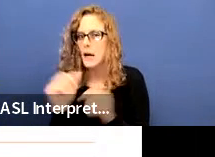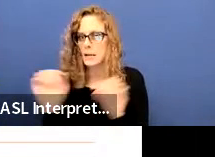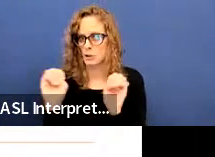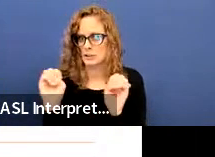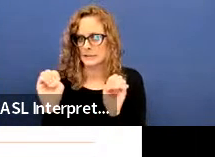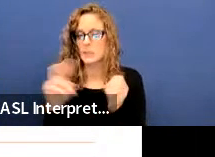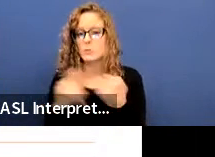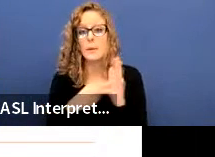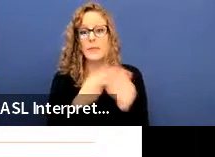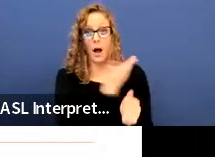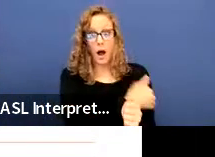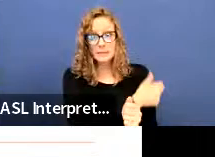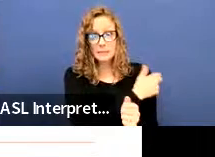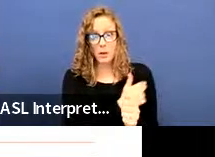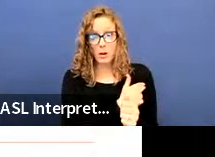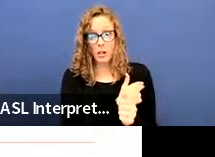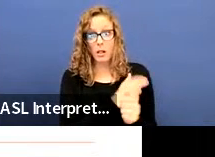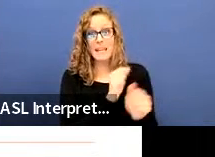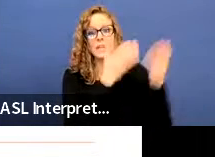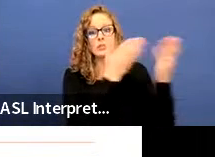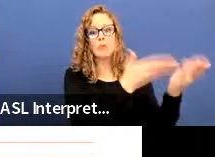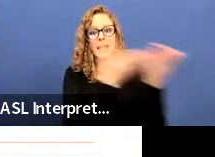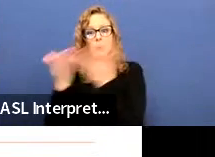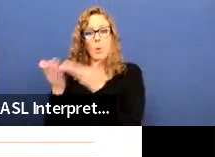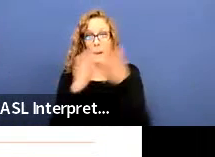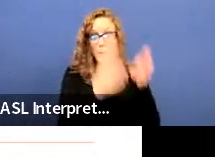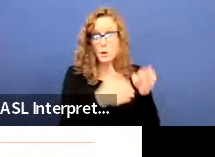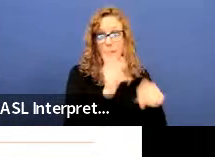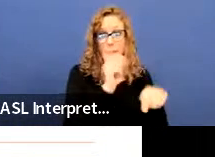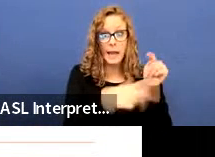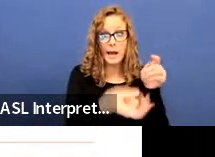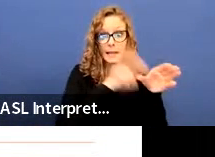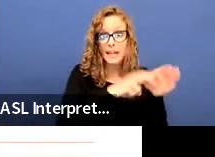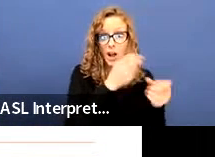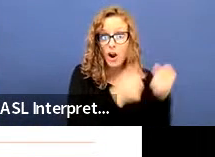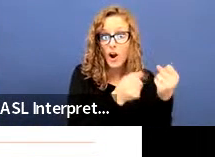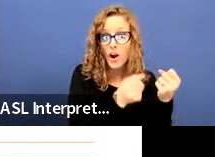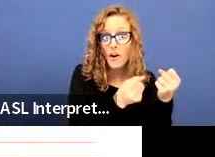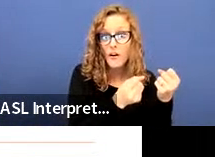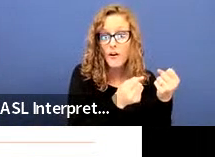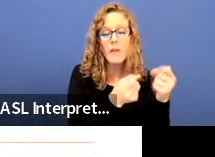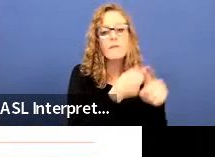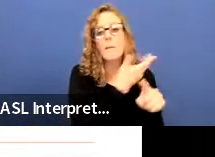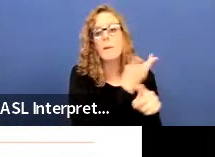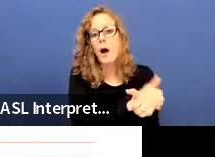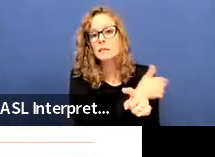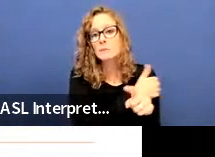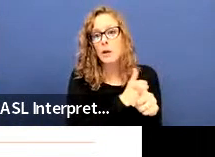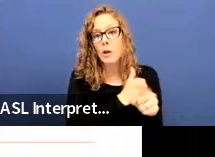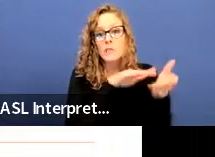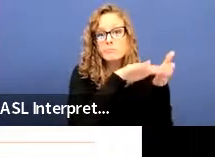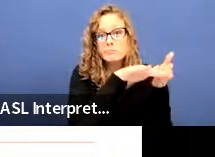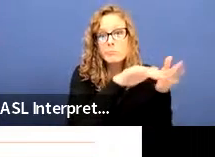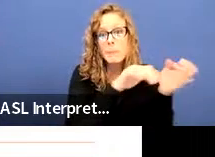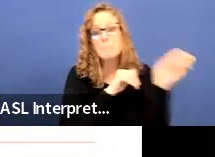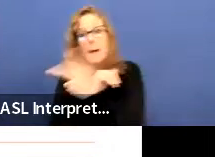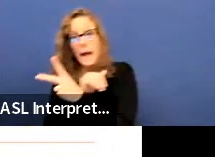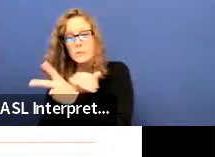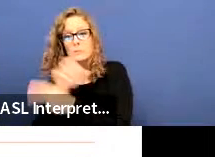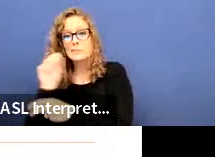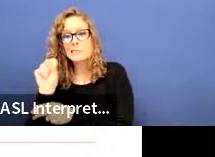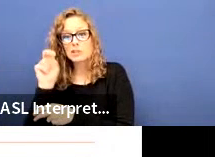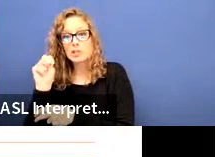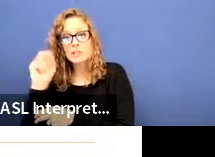a hospital to transport someone who isn't able to go in a car from the hospital back to, say, their skilled nursing